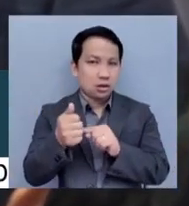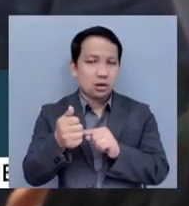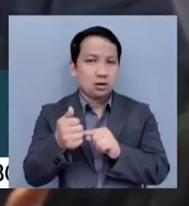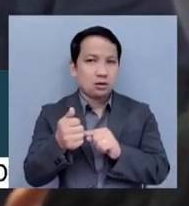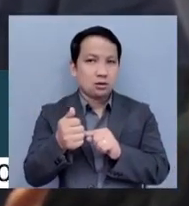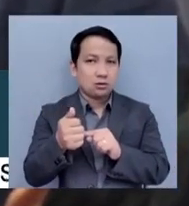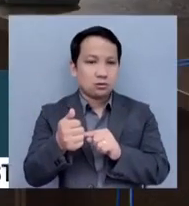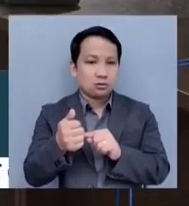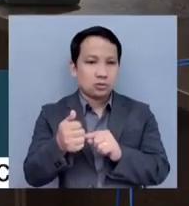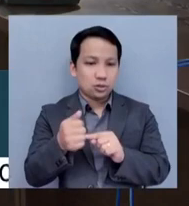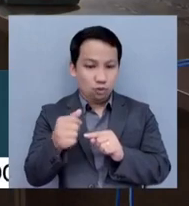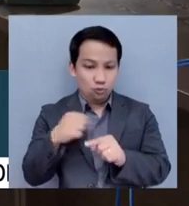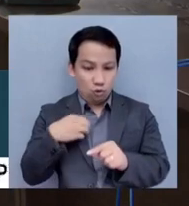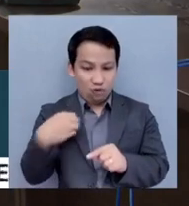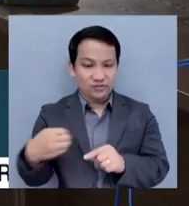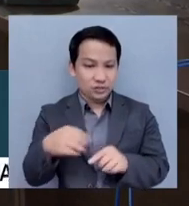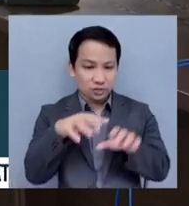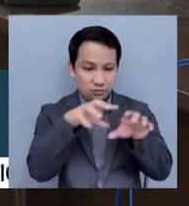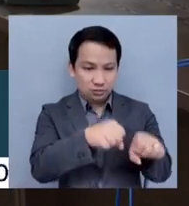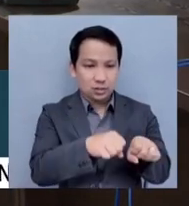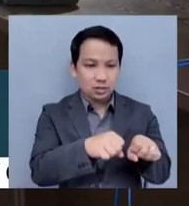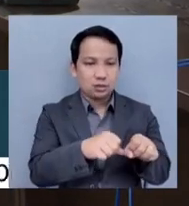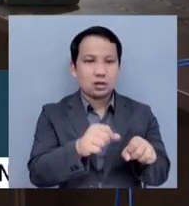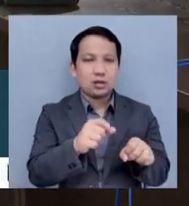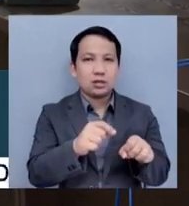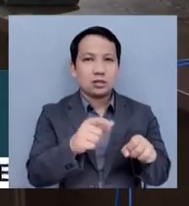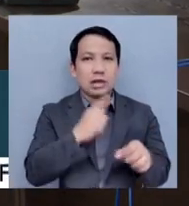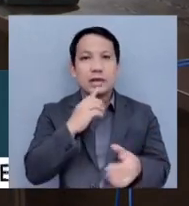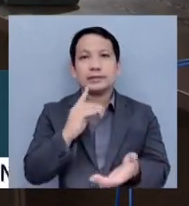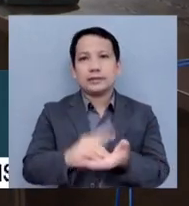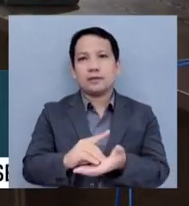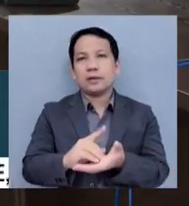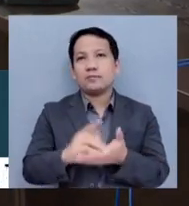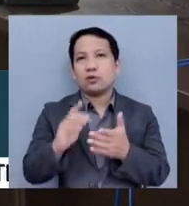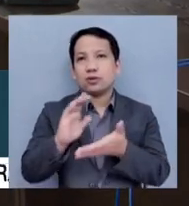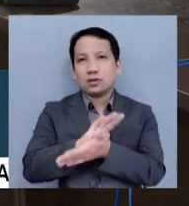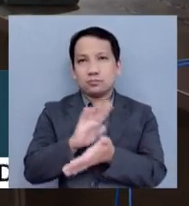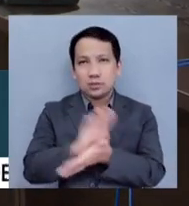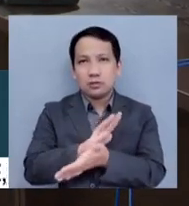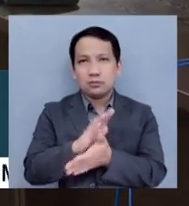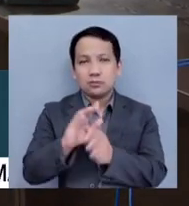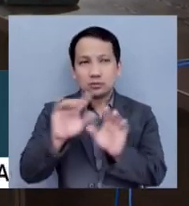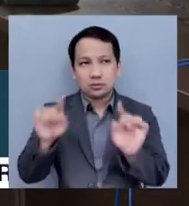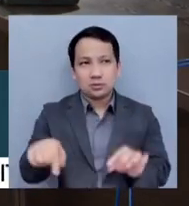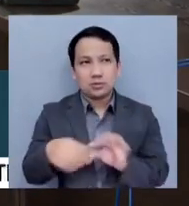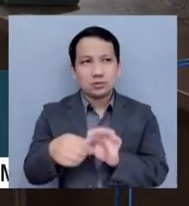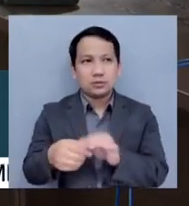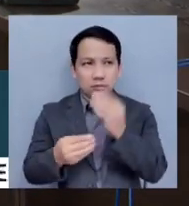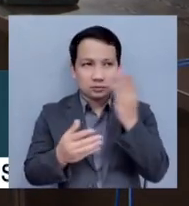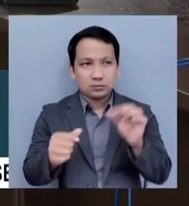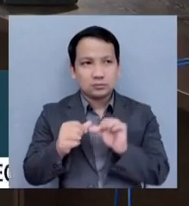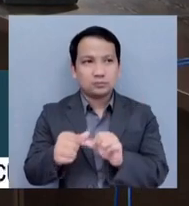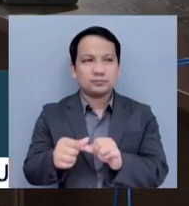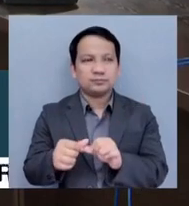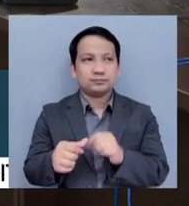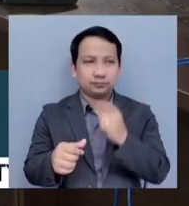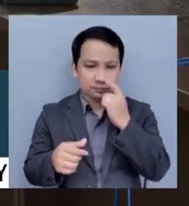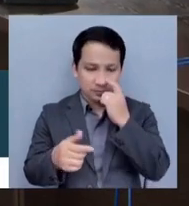arresting officer, you will come out with an affidavit of arrest, okay, which would be submitted to